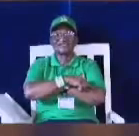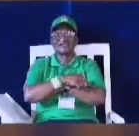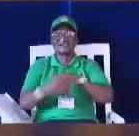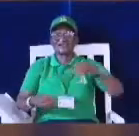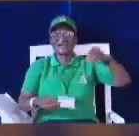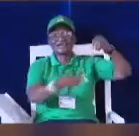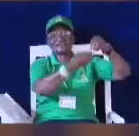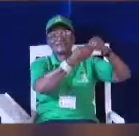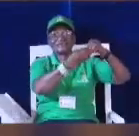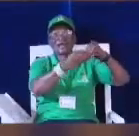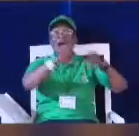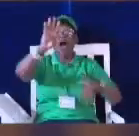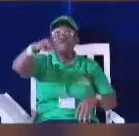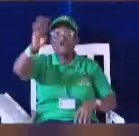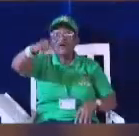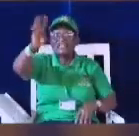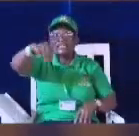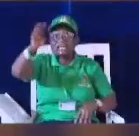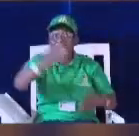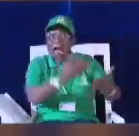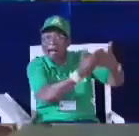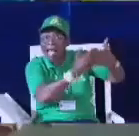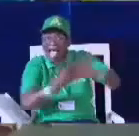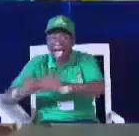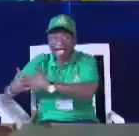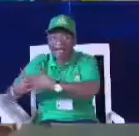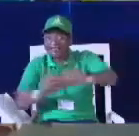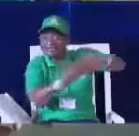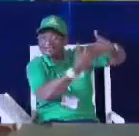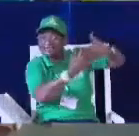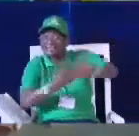additional 14 babies have been born.